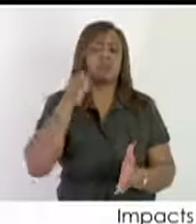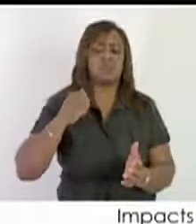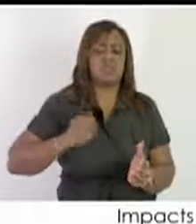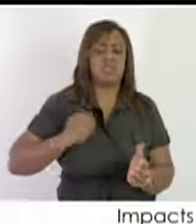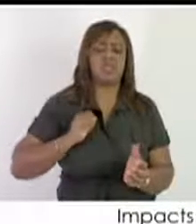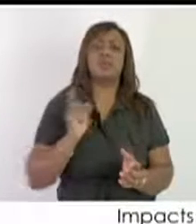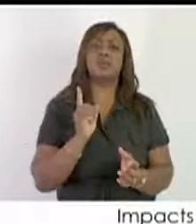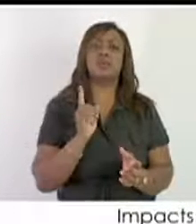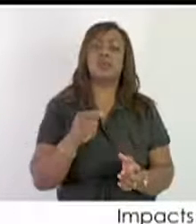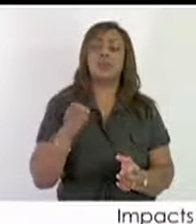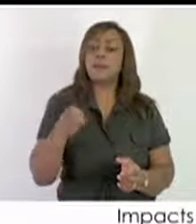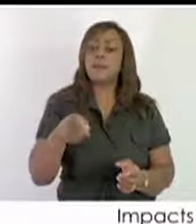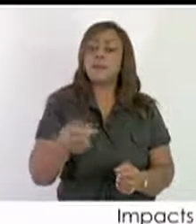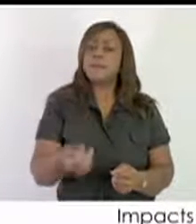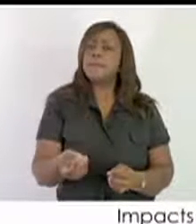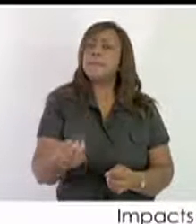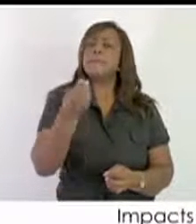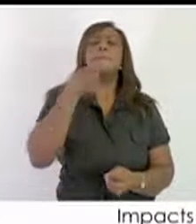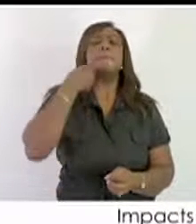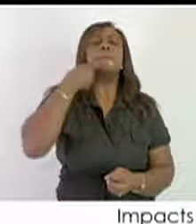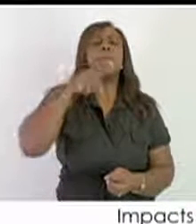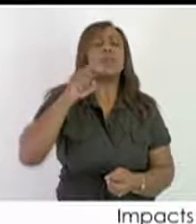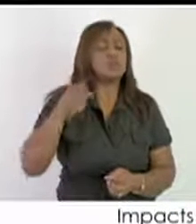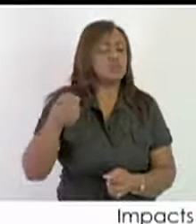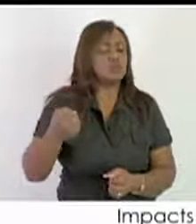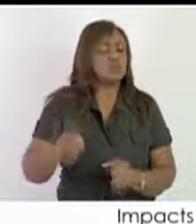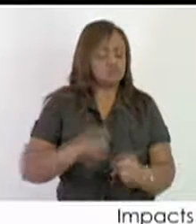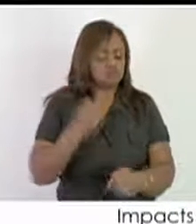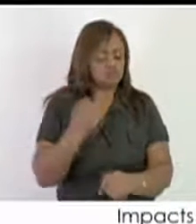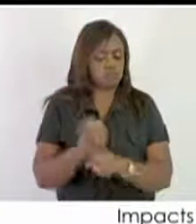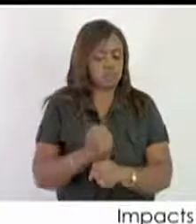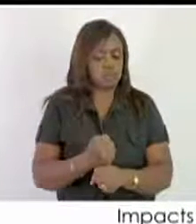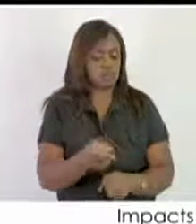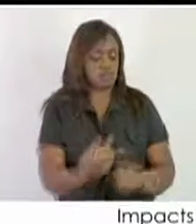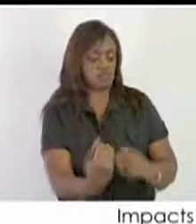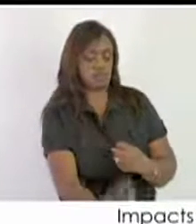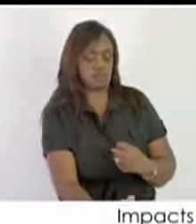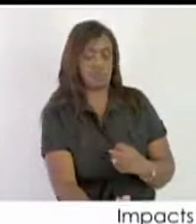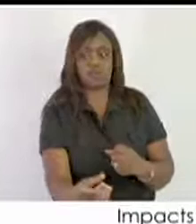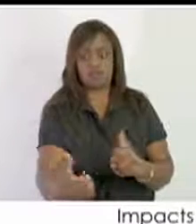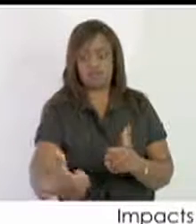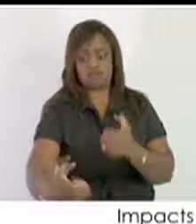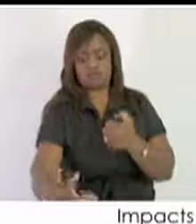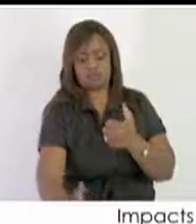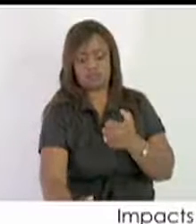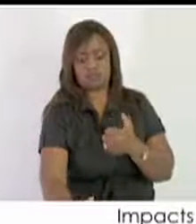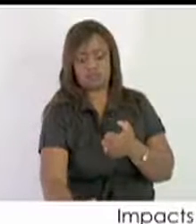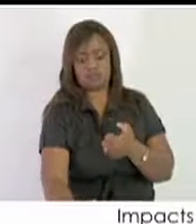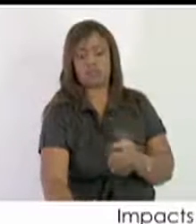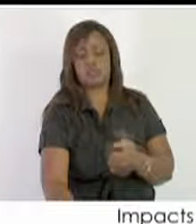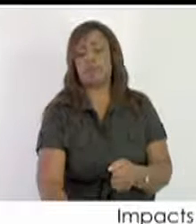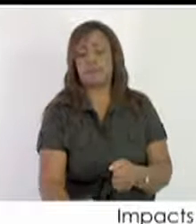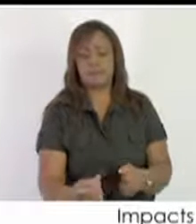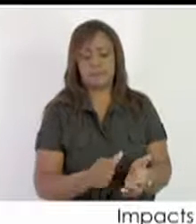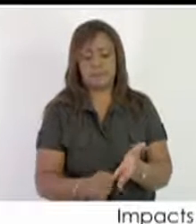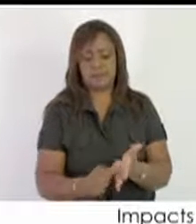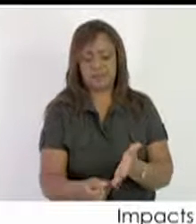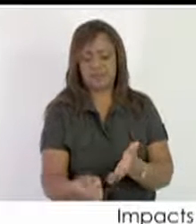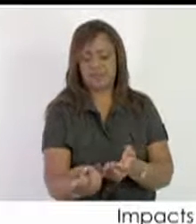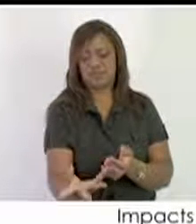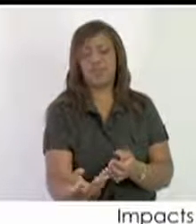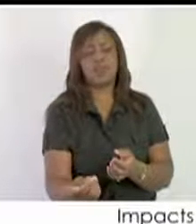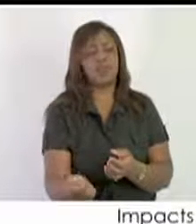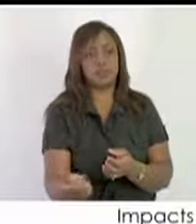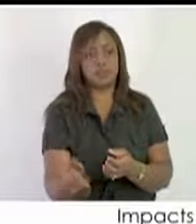daddies are older men, much older men, that usually engage into sexual relationships with much